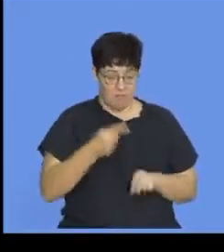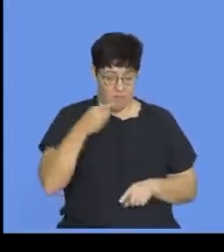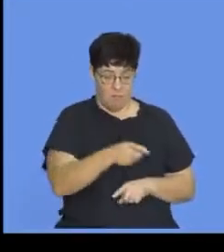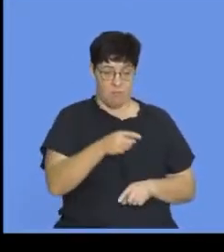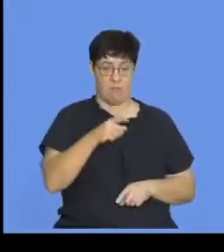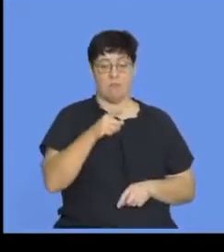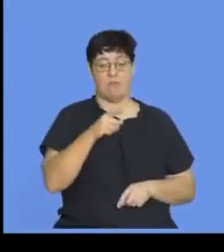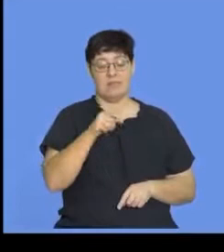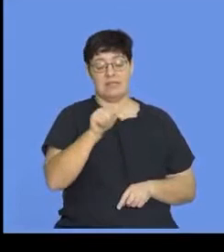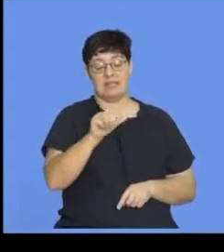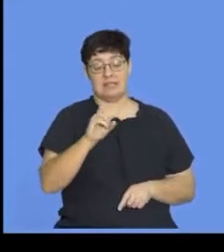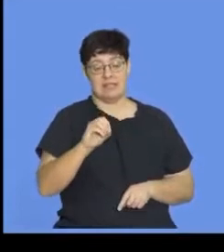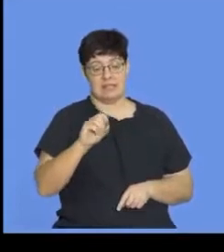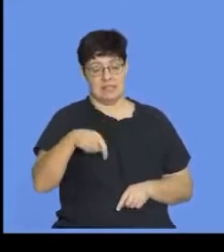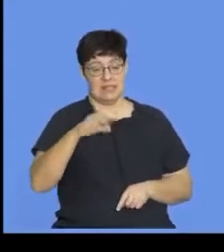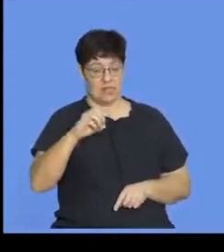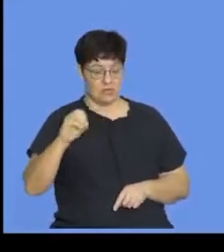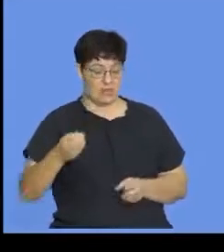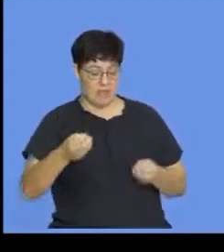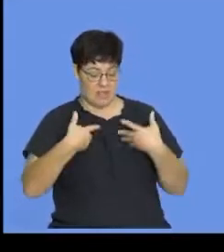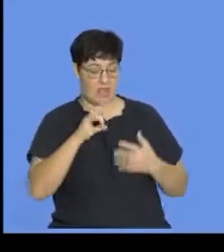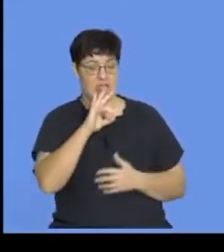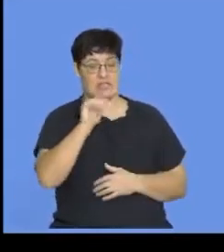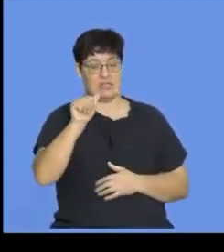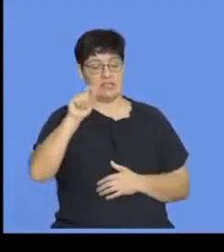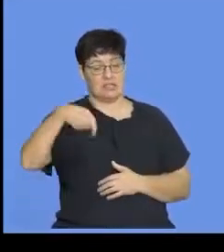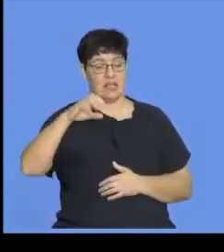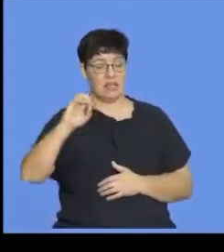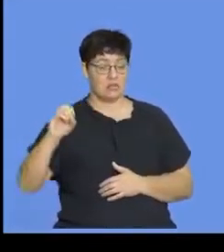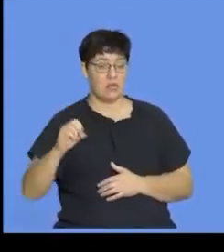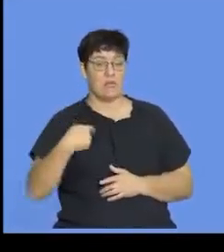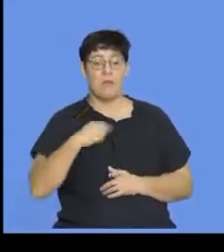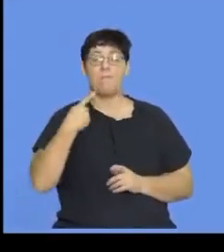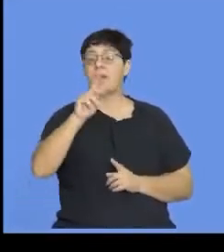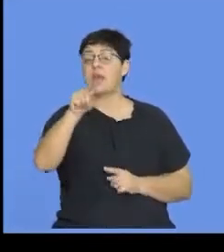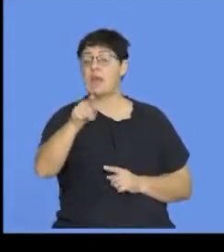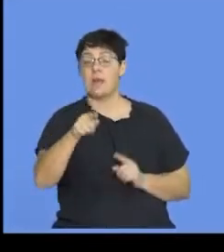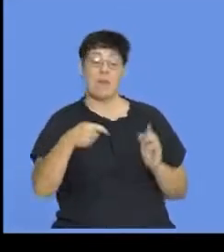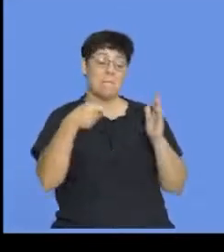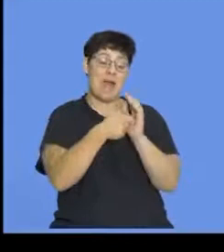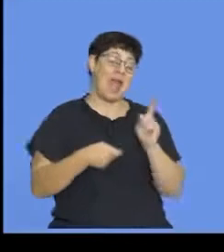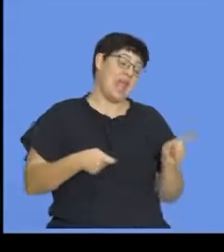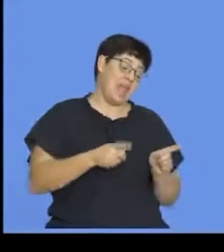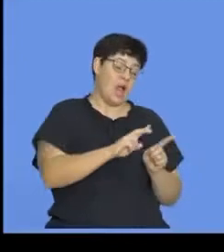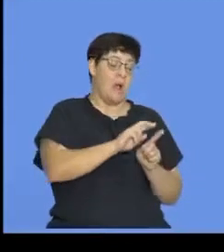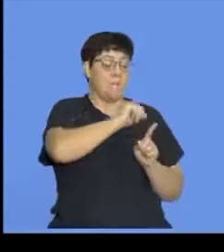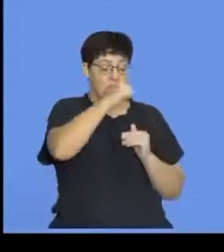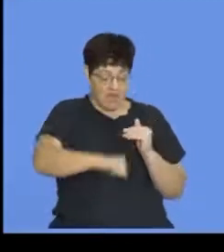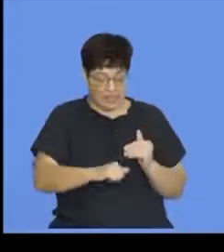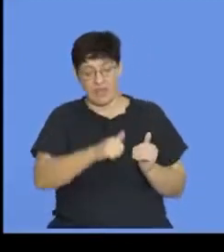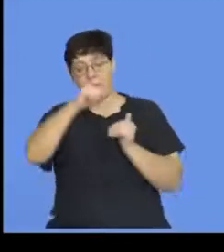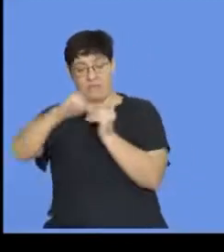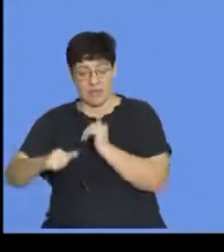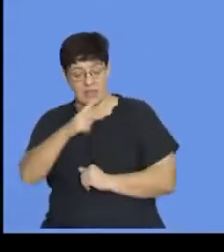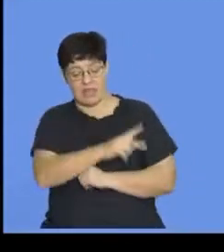right? Gave me a figure of 36,000. When am I paying the creditor? 2 months after the month of purchase. So I purchased in March,